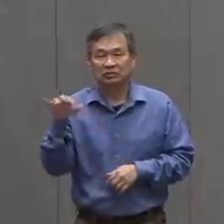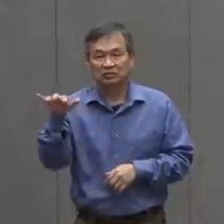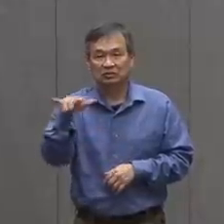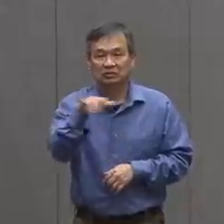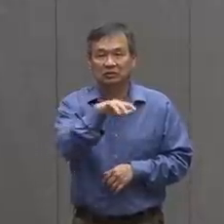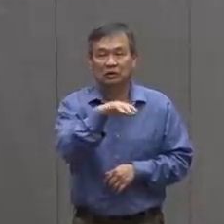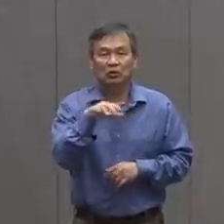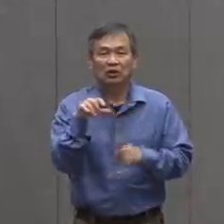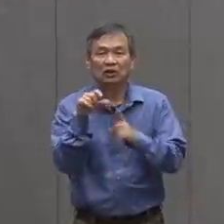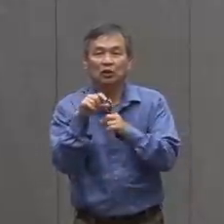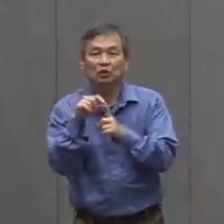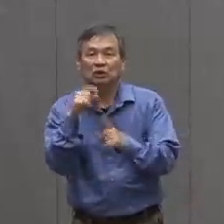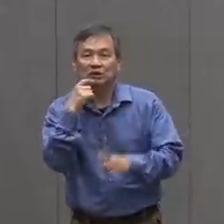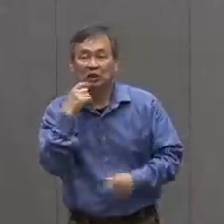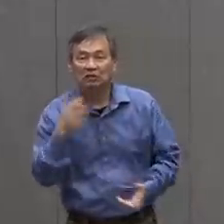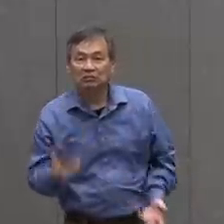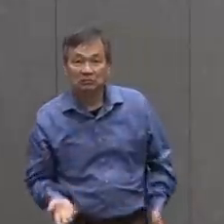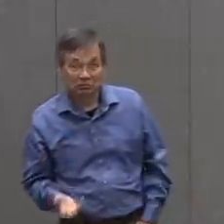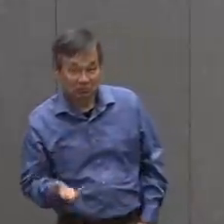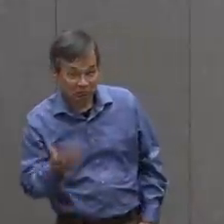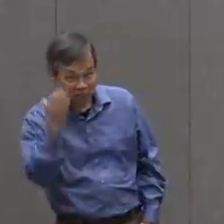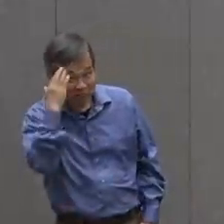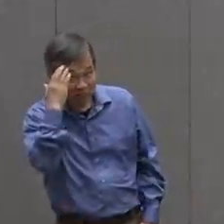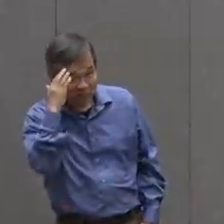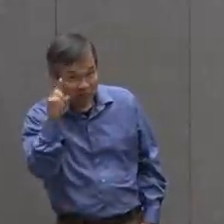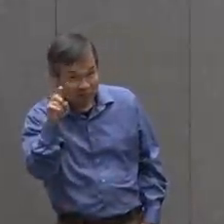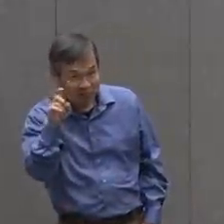What does this card say? Does it look familiar?